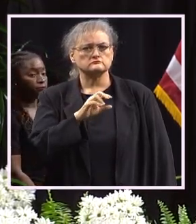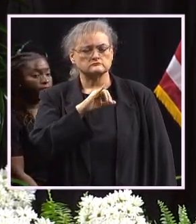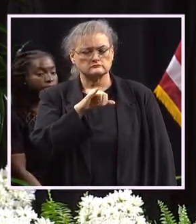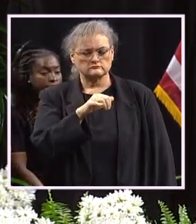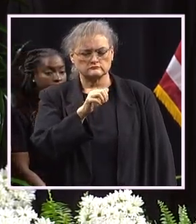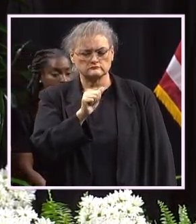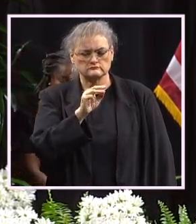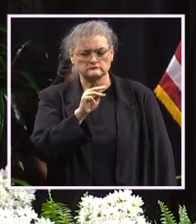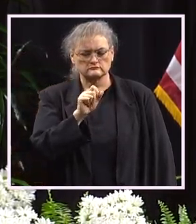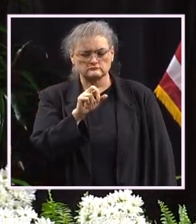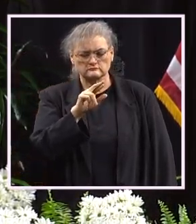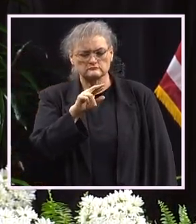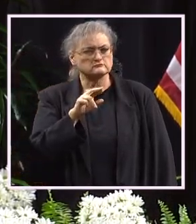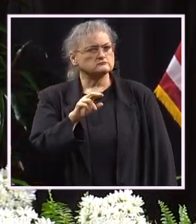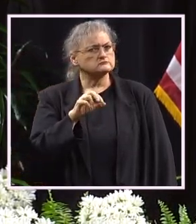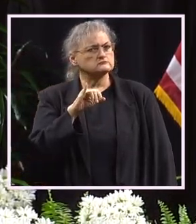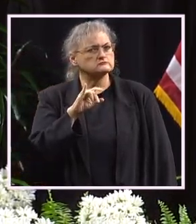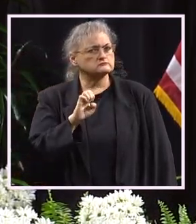Jamari Jeter,